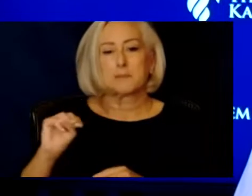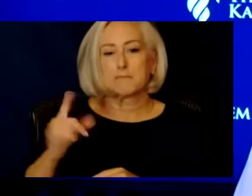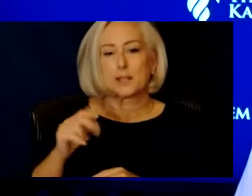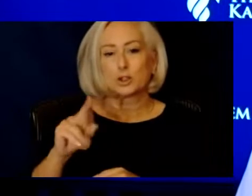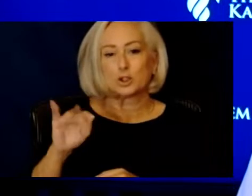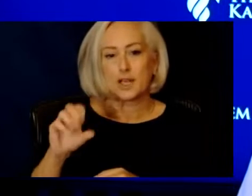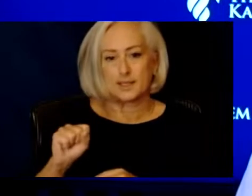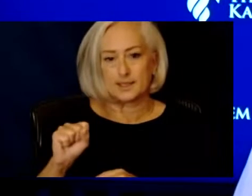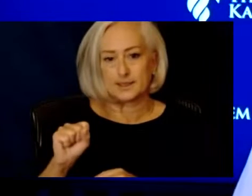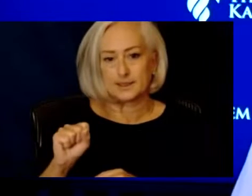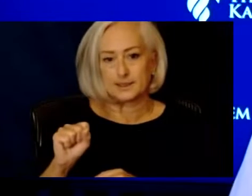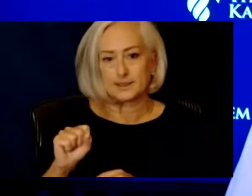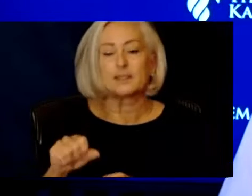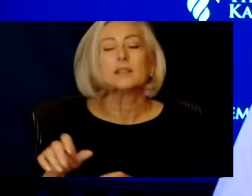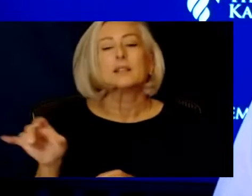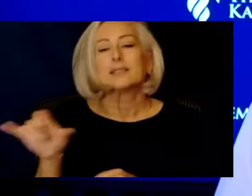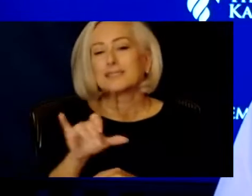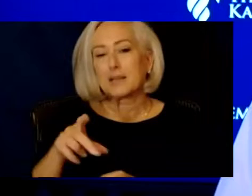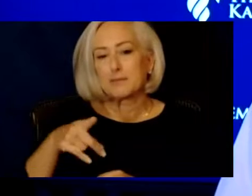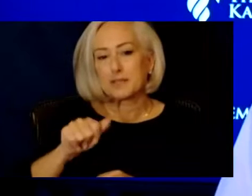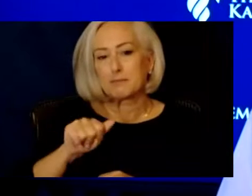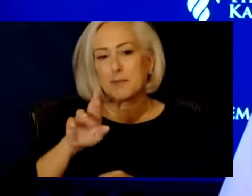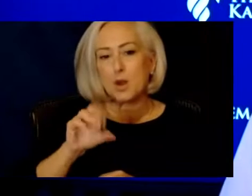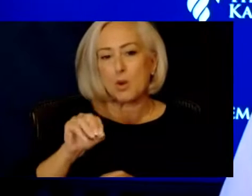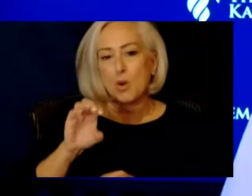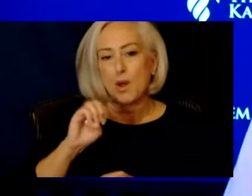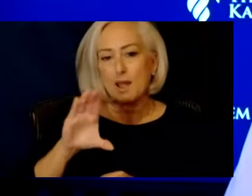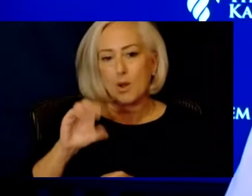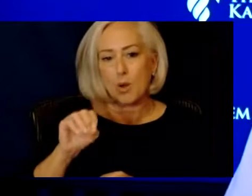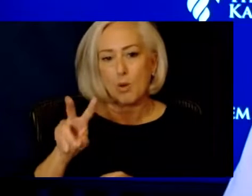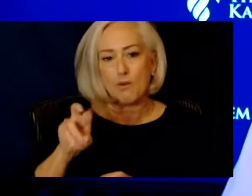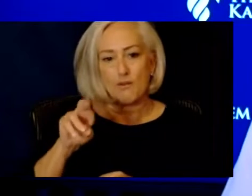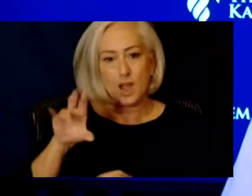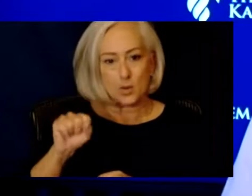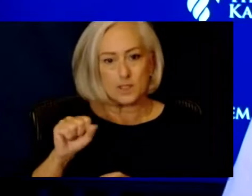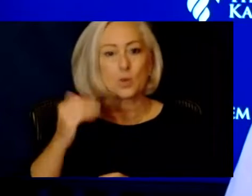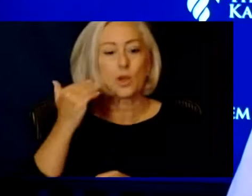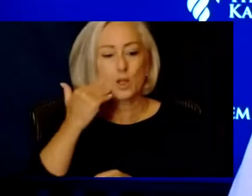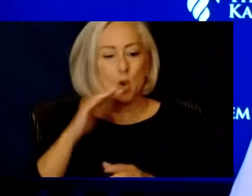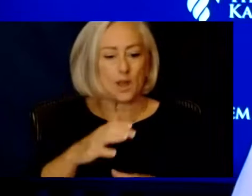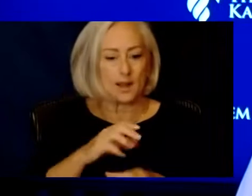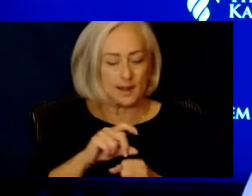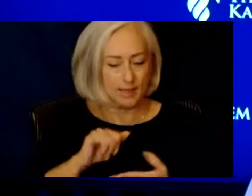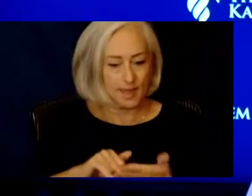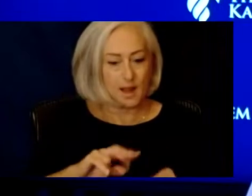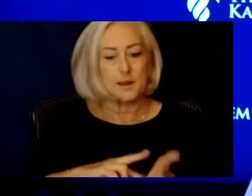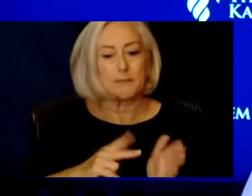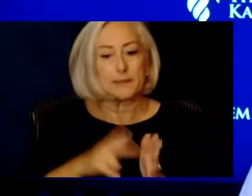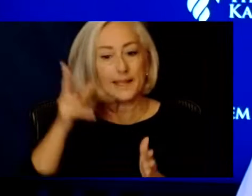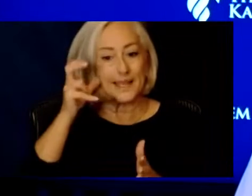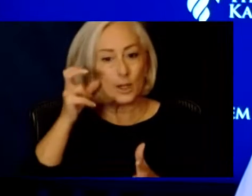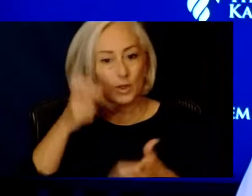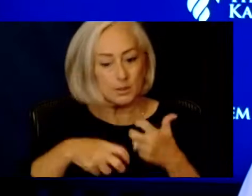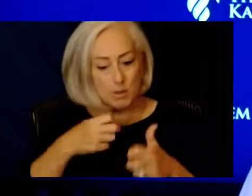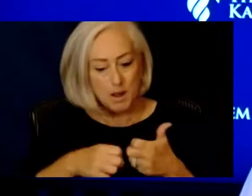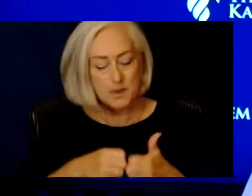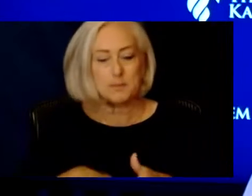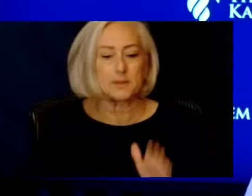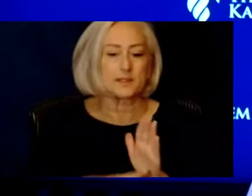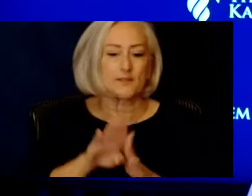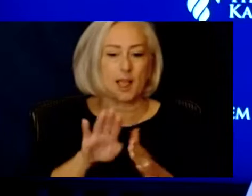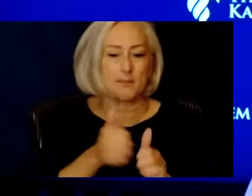parakovirus. It's just we know that these kids can get meningitis from it. So hearing issues, some developmental delays that would require a lot of